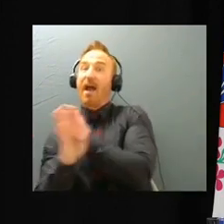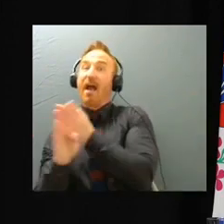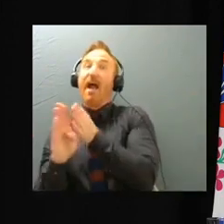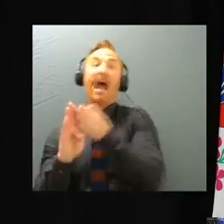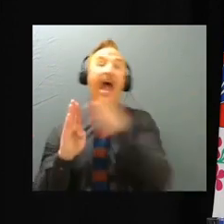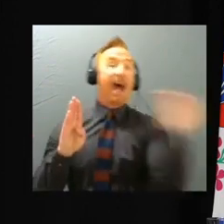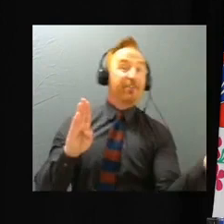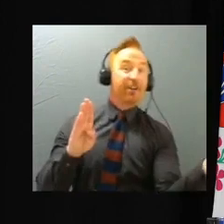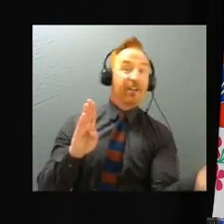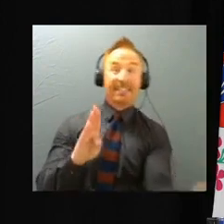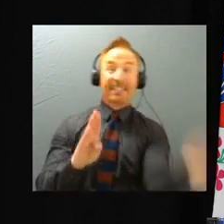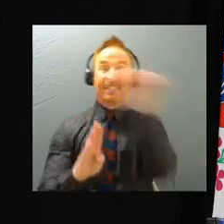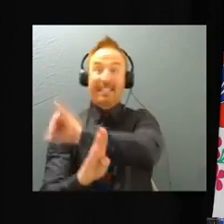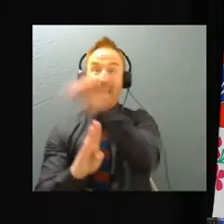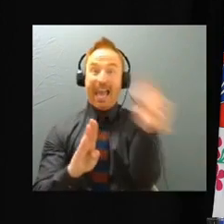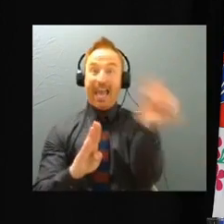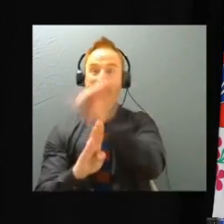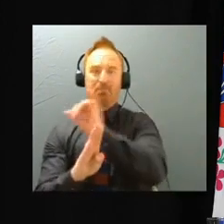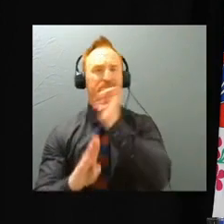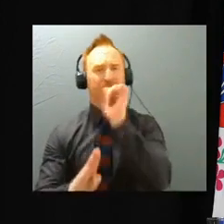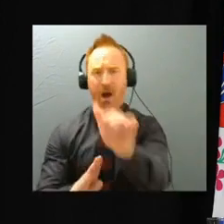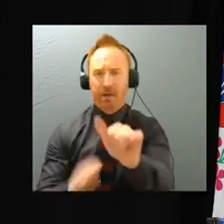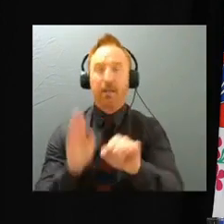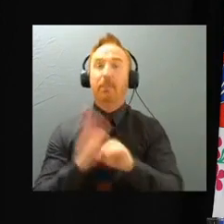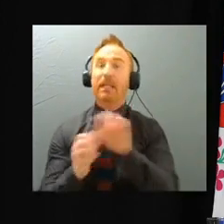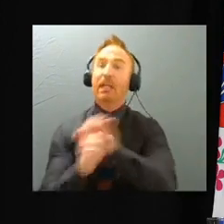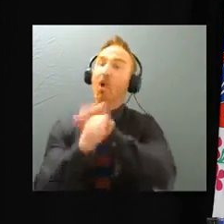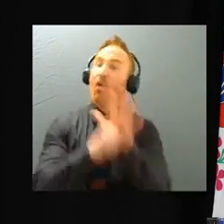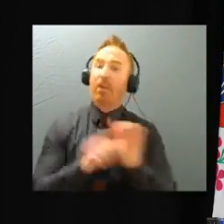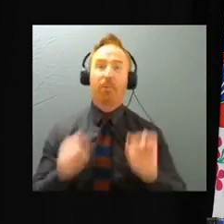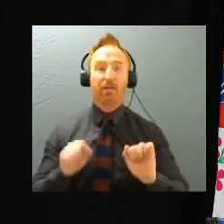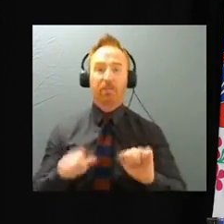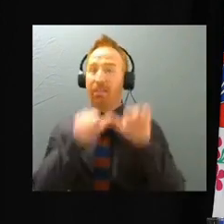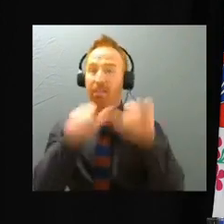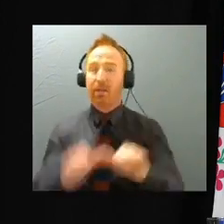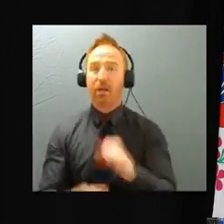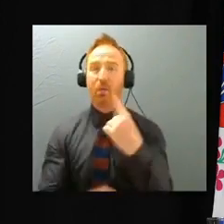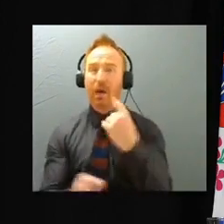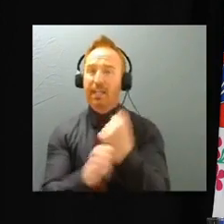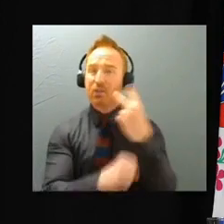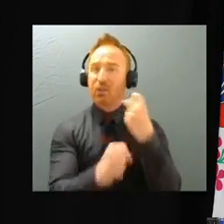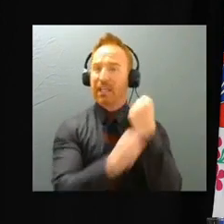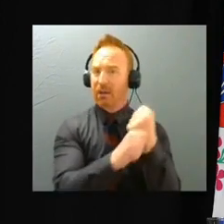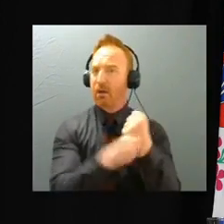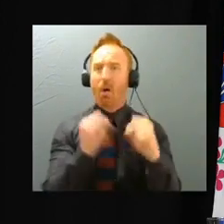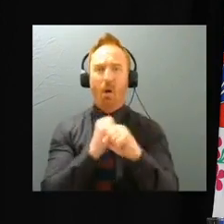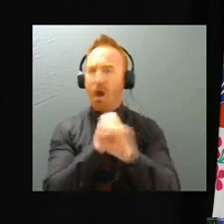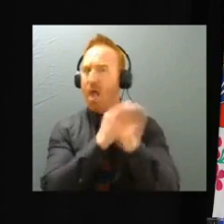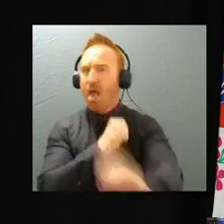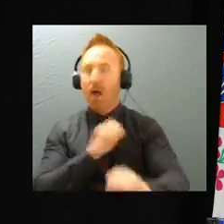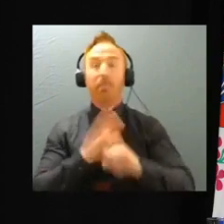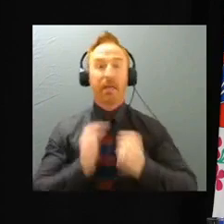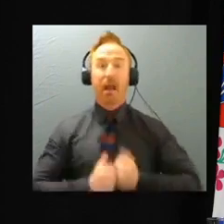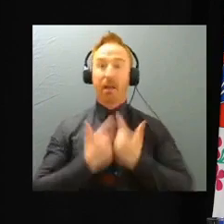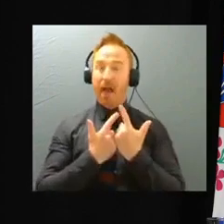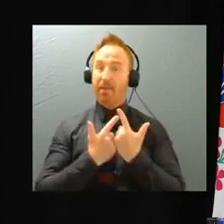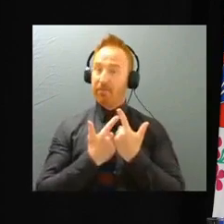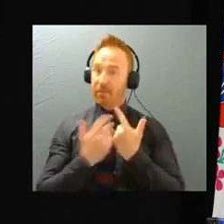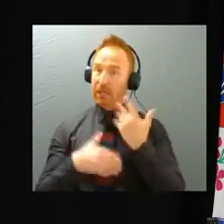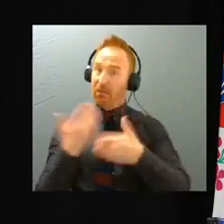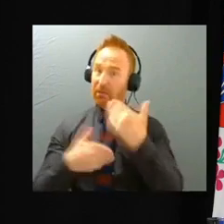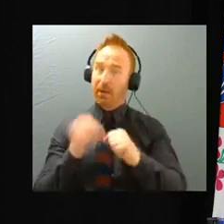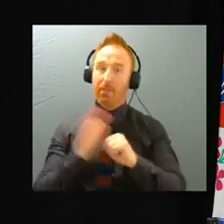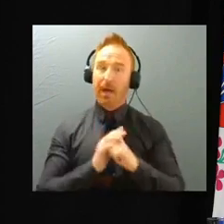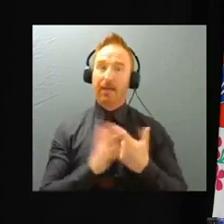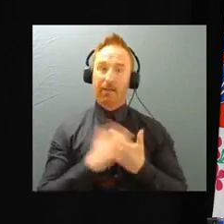could last a year, or 2, or even more. We have to live our lives, but we have to live them differently.